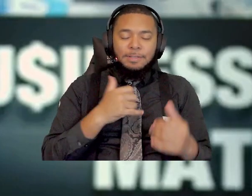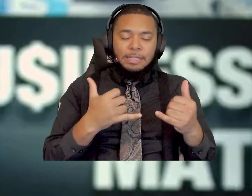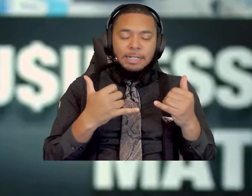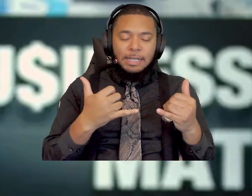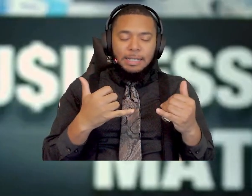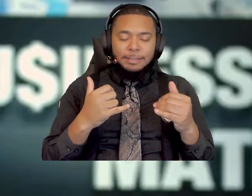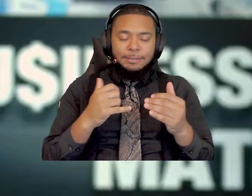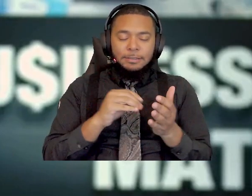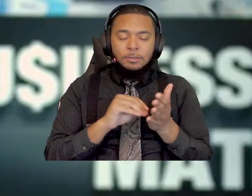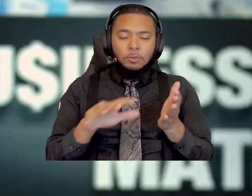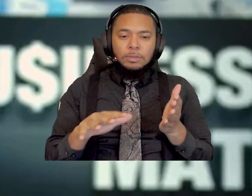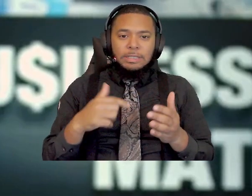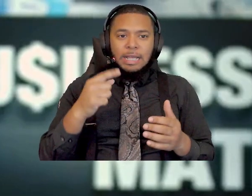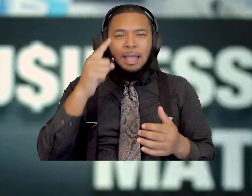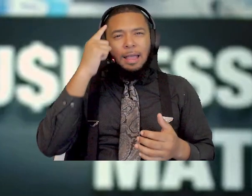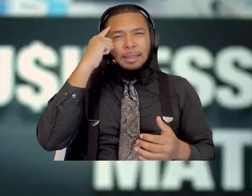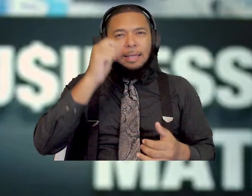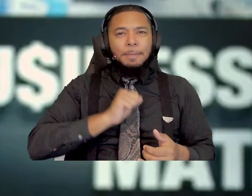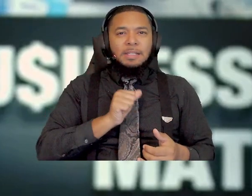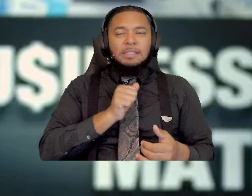I think I might be ill